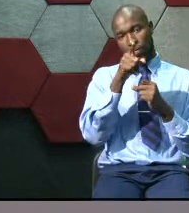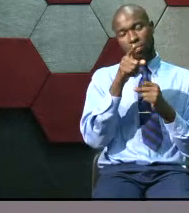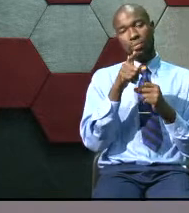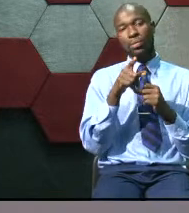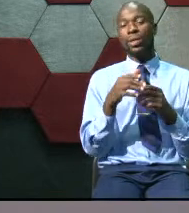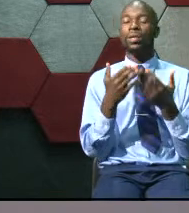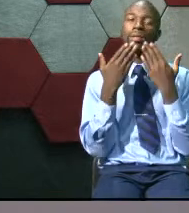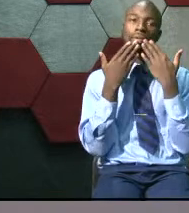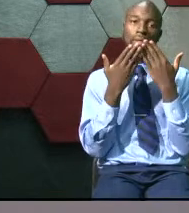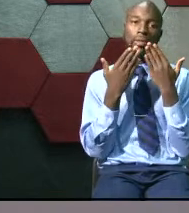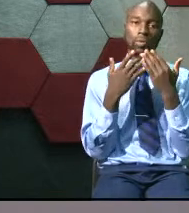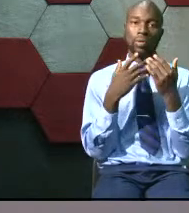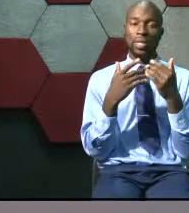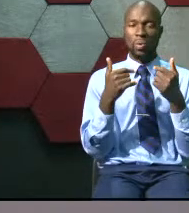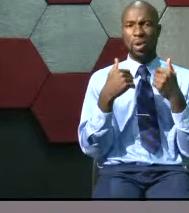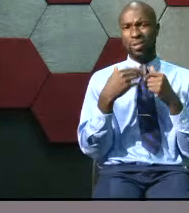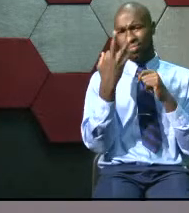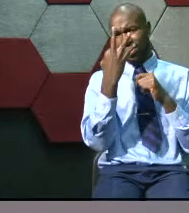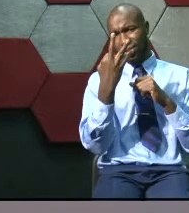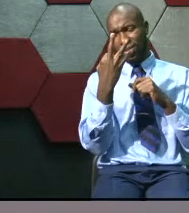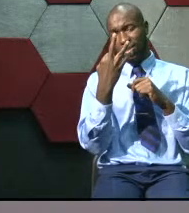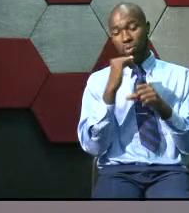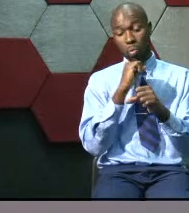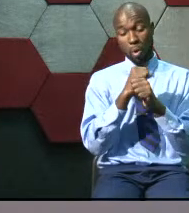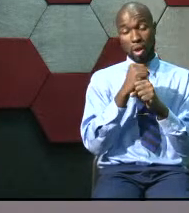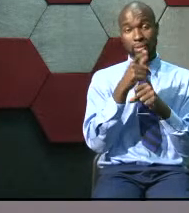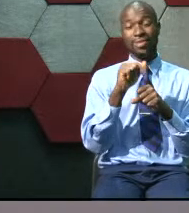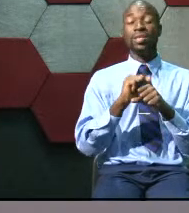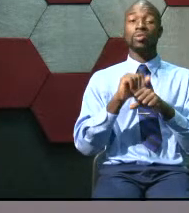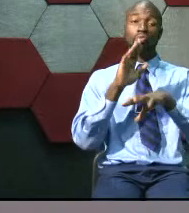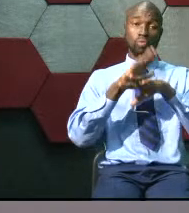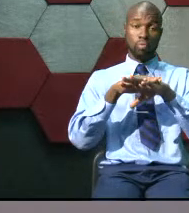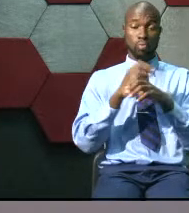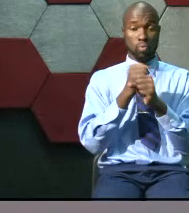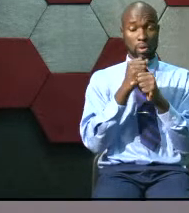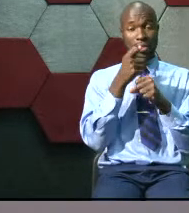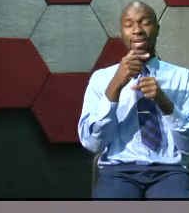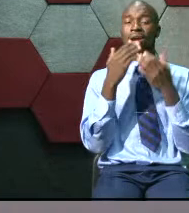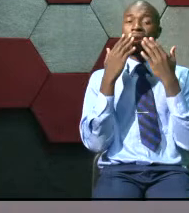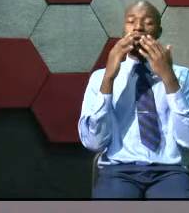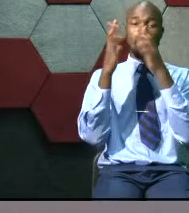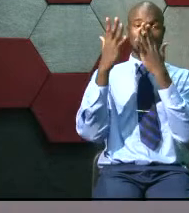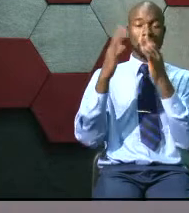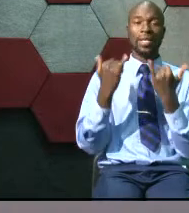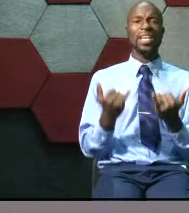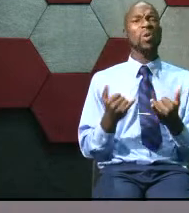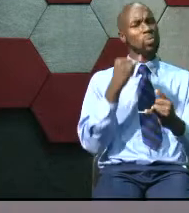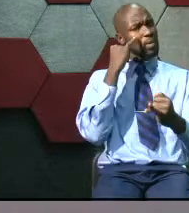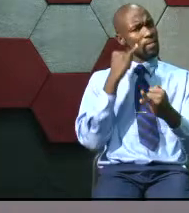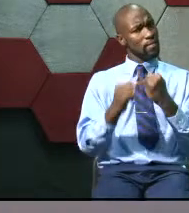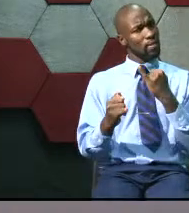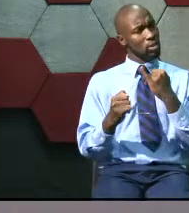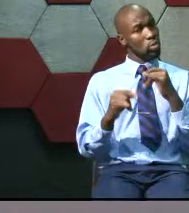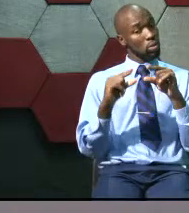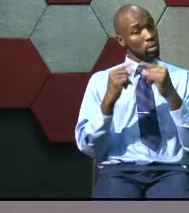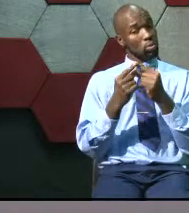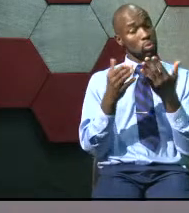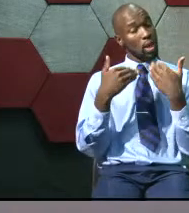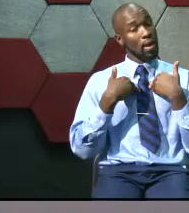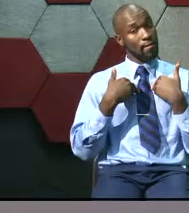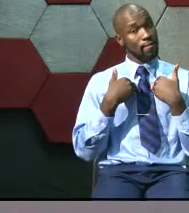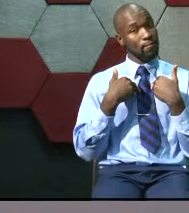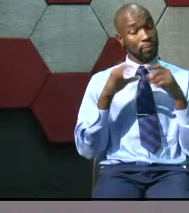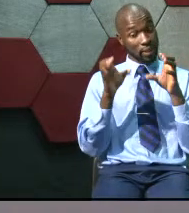all five of you, because there were three projects, so great stuff there. Congratulations. On to the final category that we have,